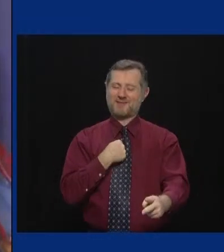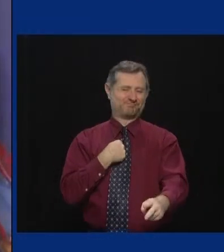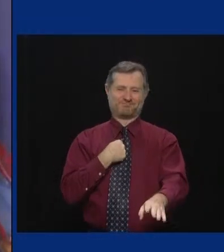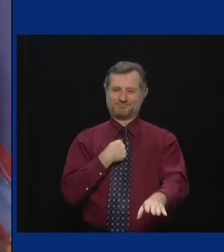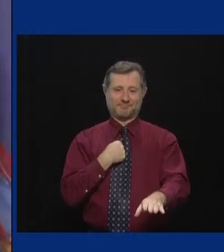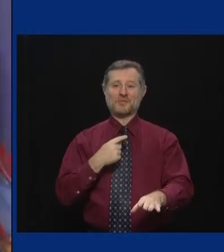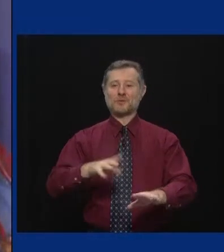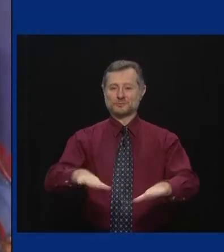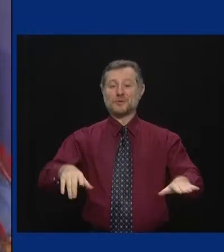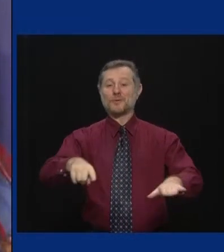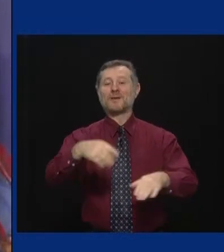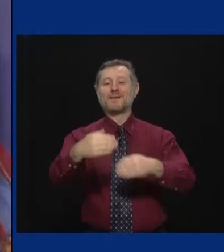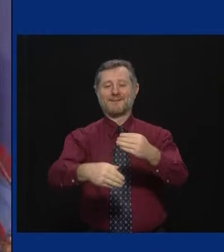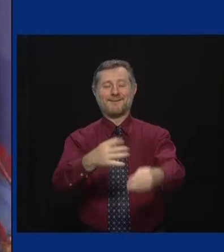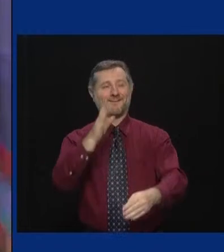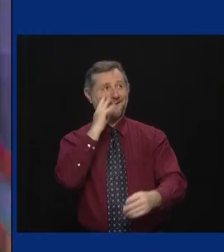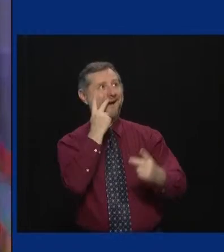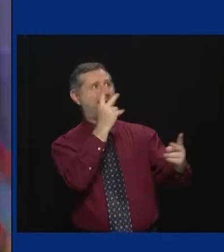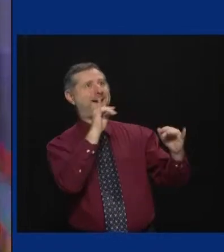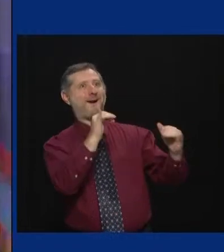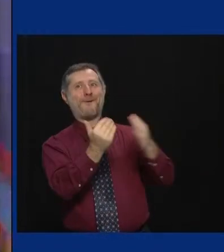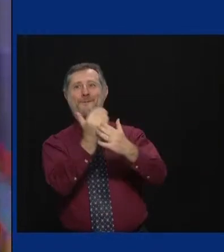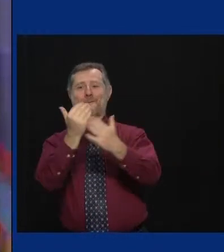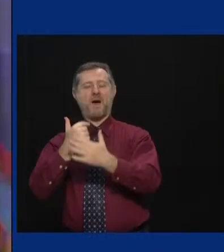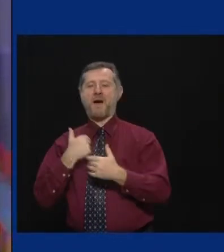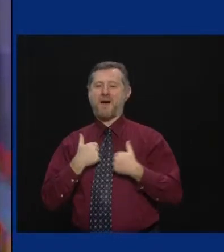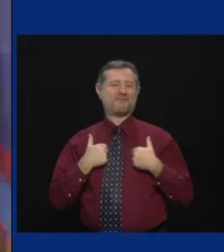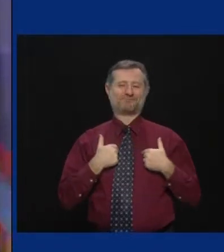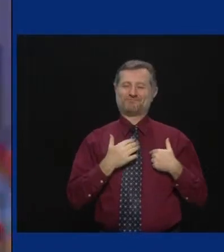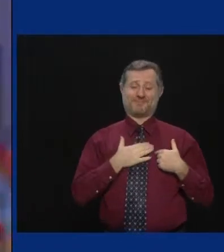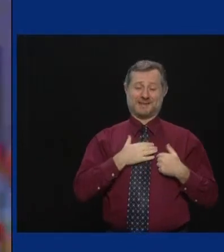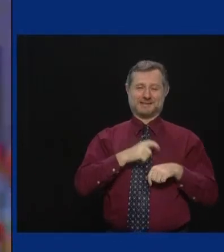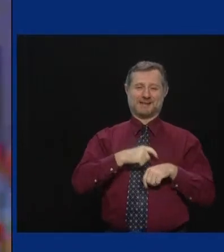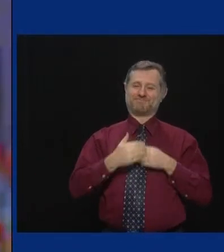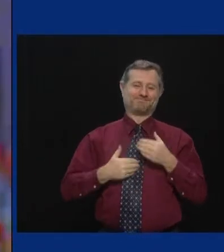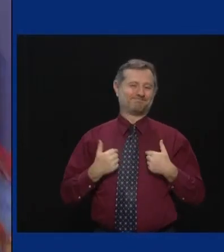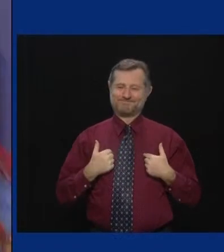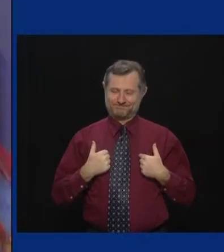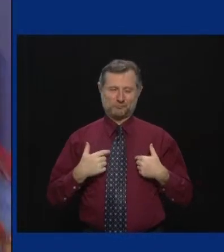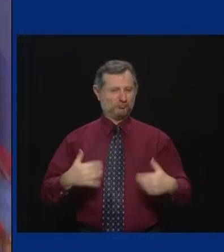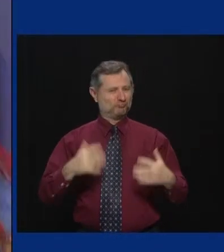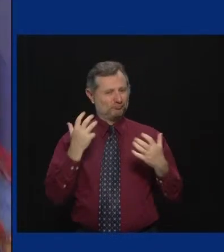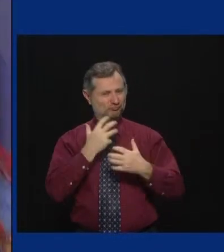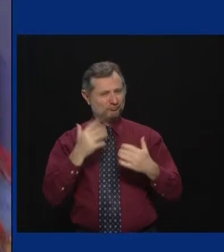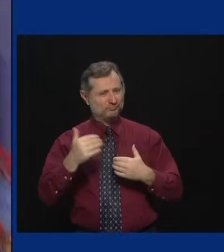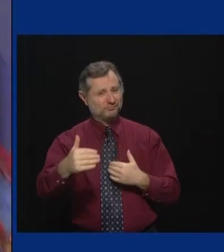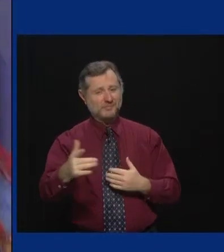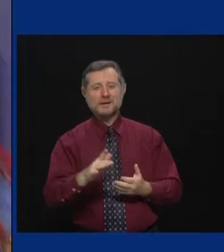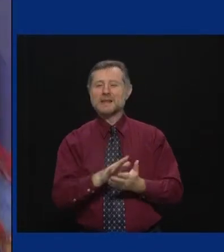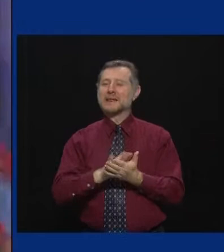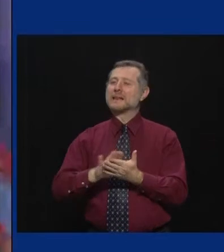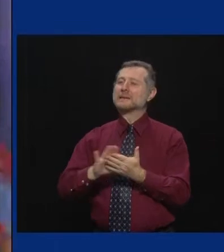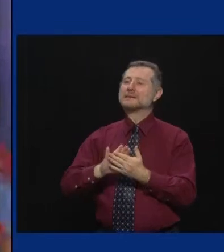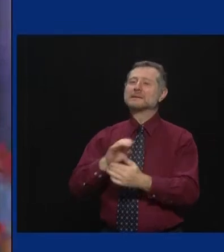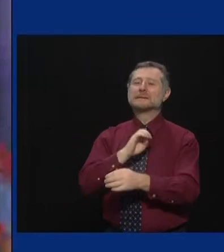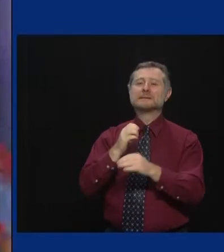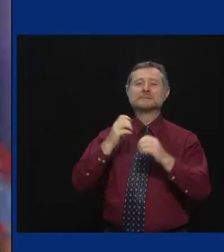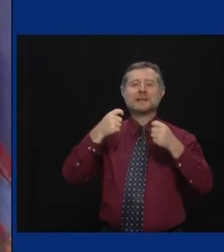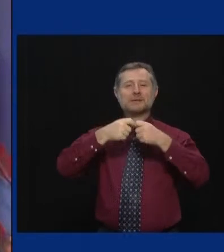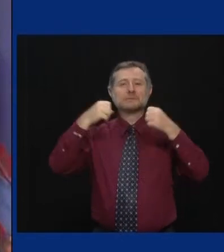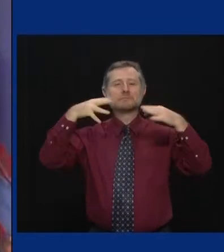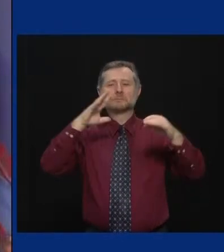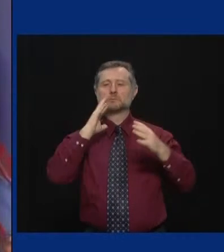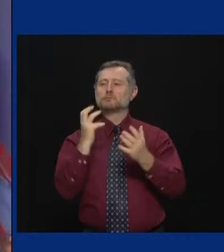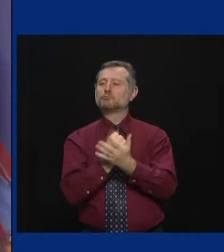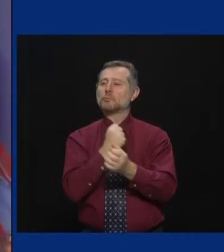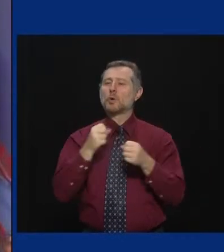future in their lives as a result of the work that we're doing here, leaning hard into our clean energy opportunities. It's going to advance New York State's